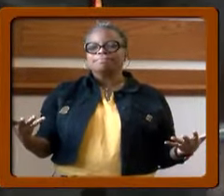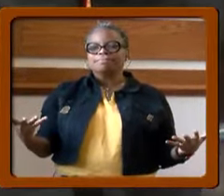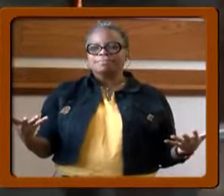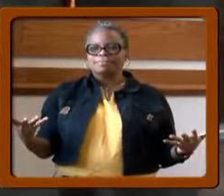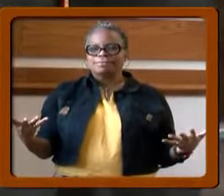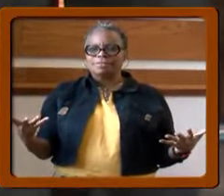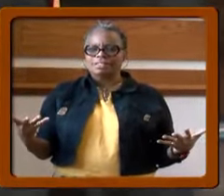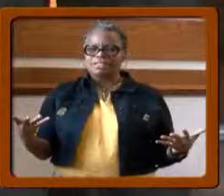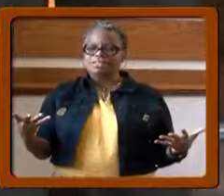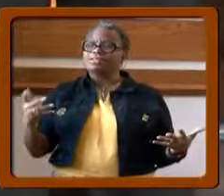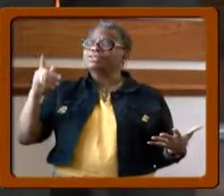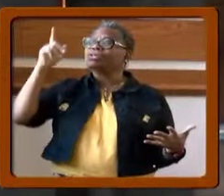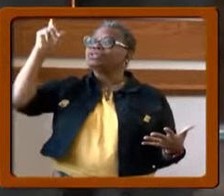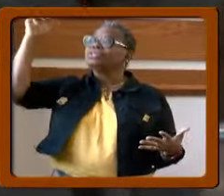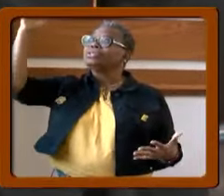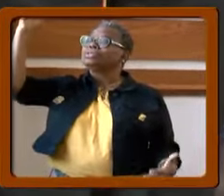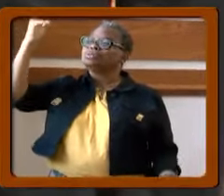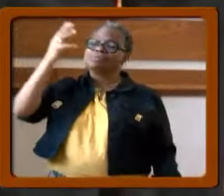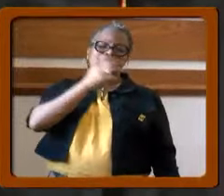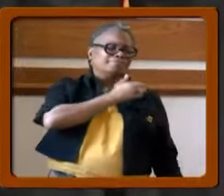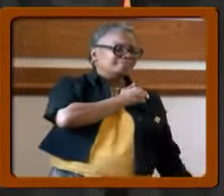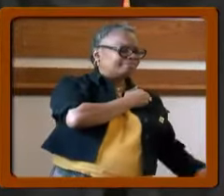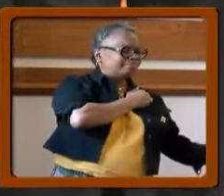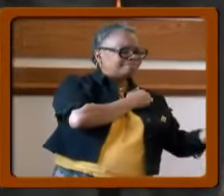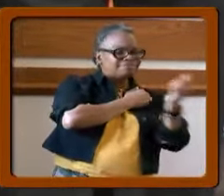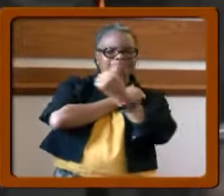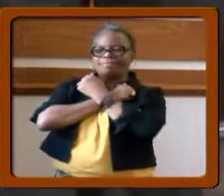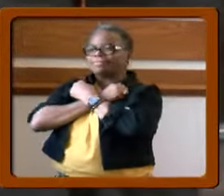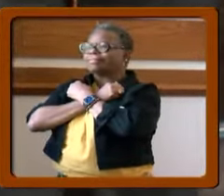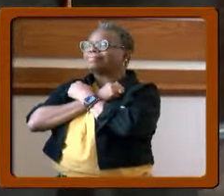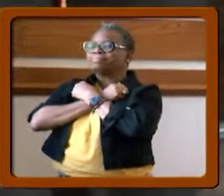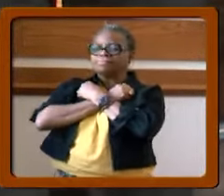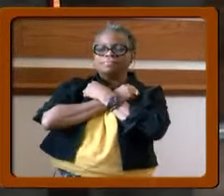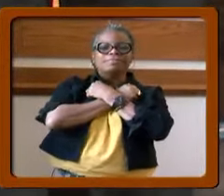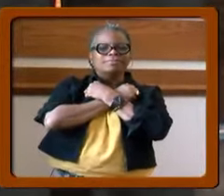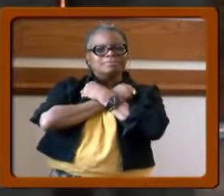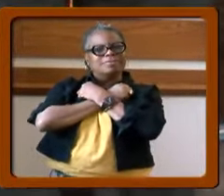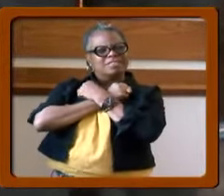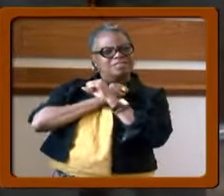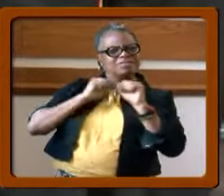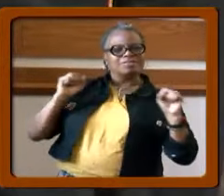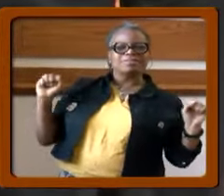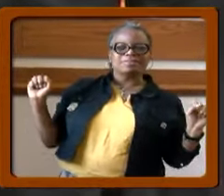you wrap us in your arms and step in.